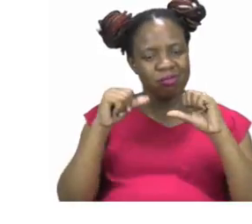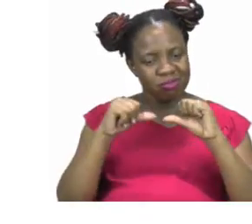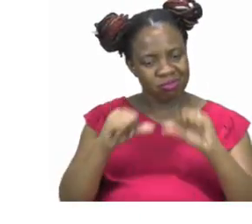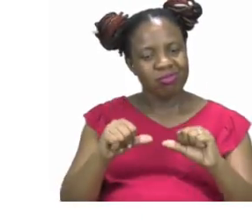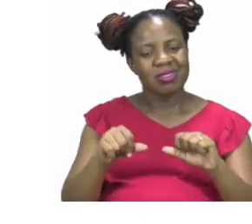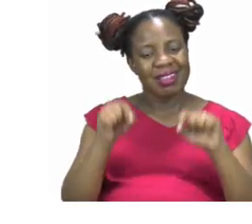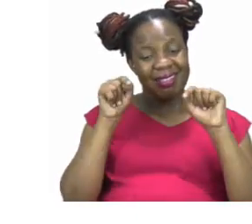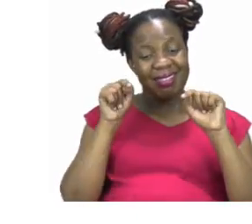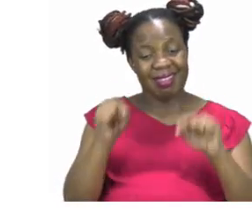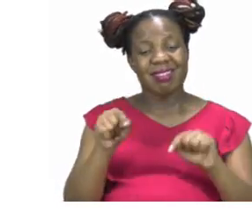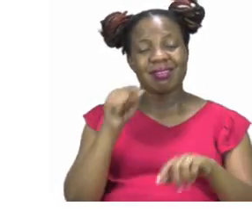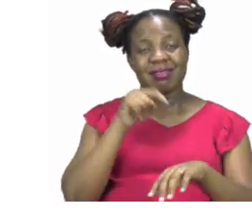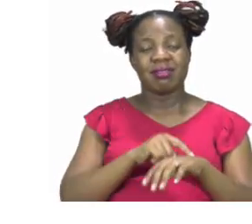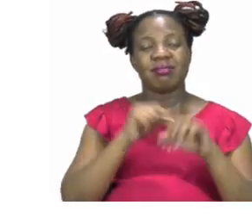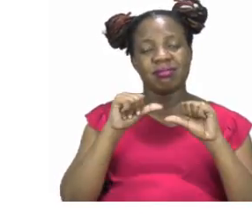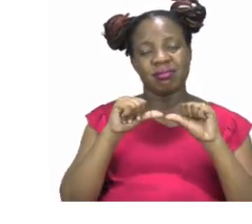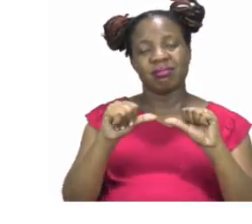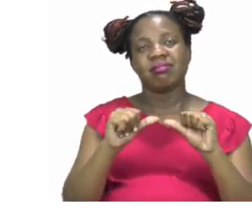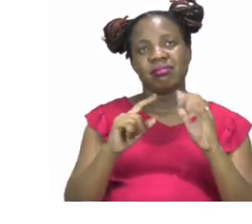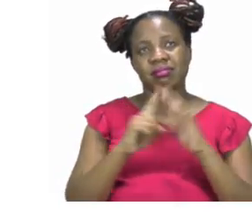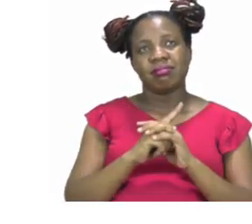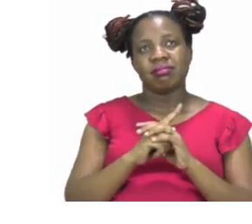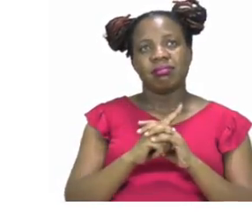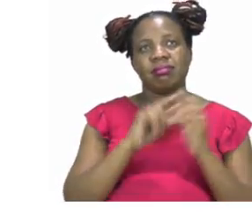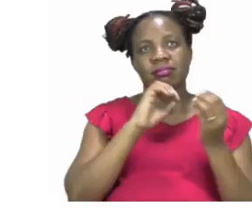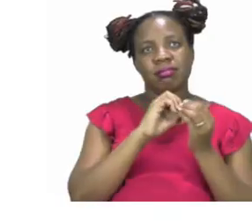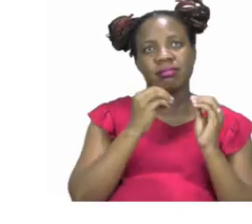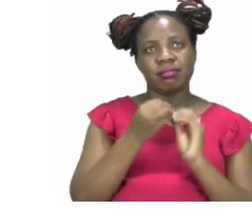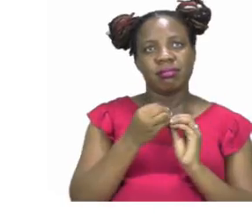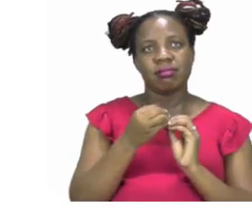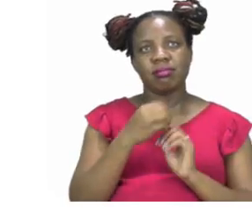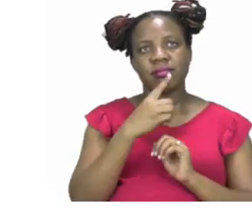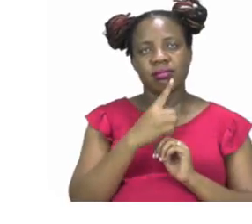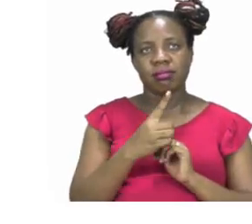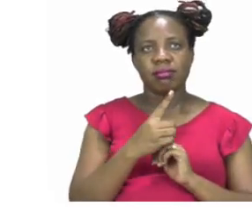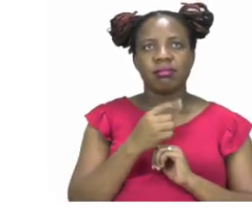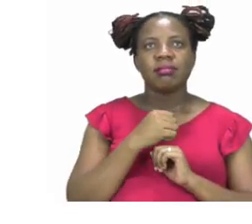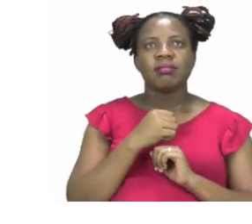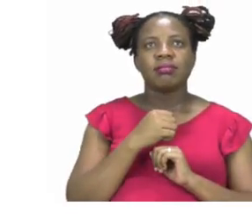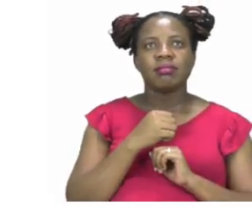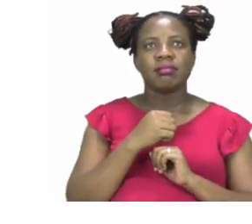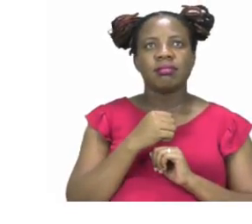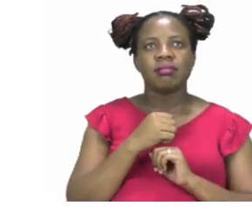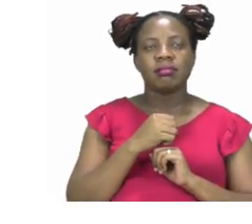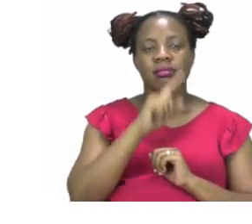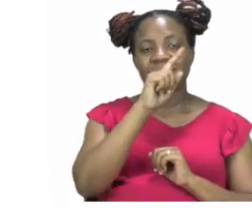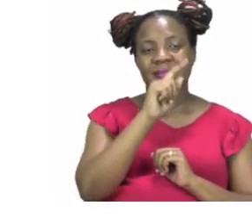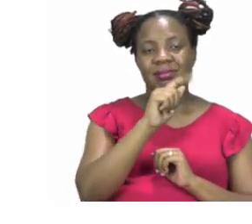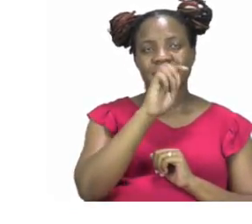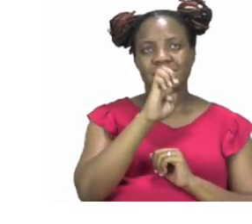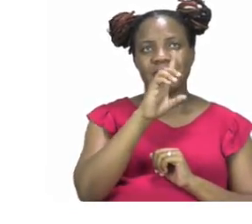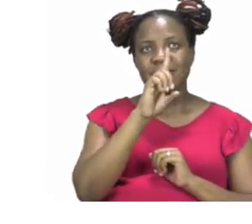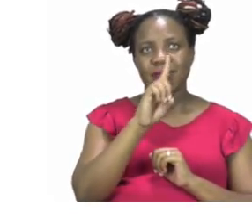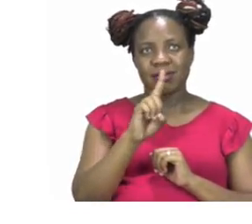time. Now let's quickly have a look at number 1. Number 1 reads Ted, and